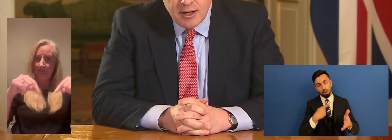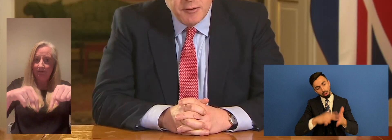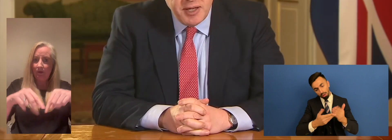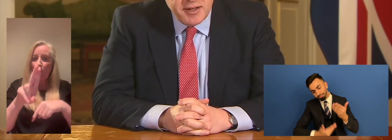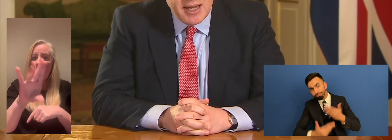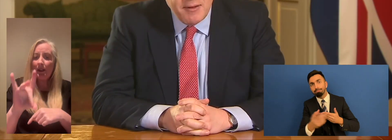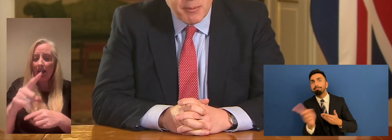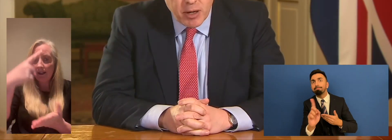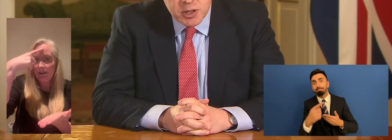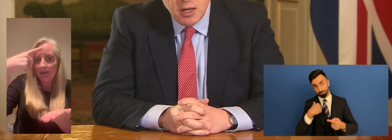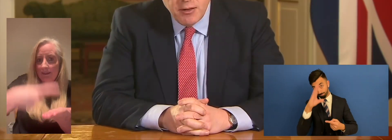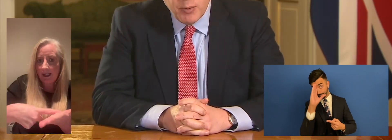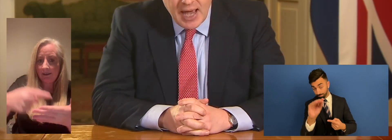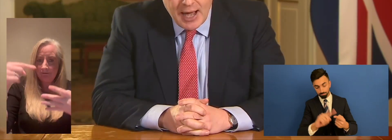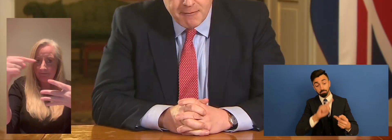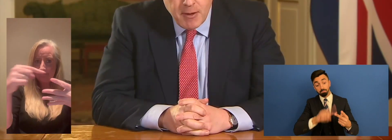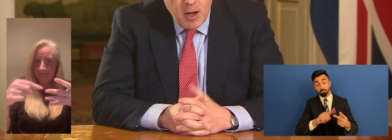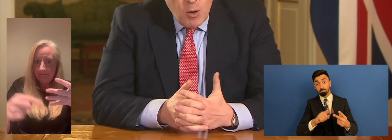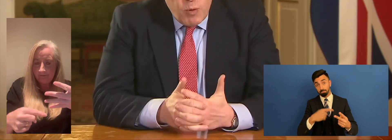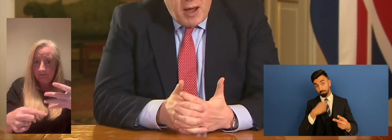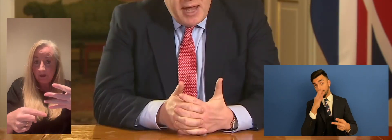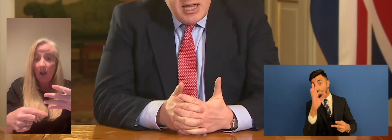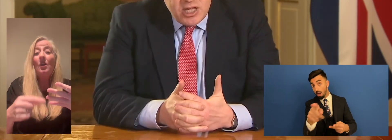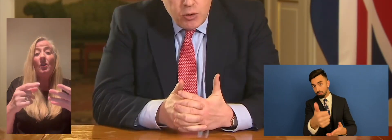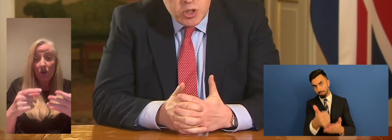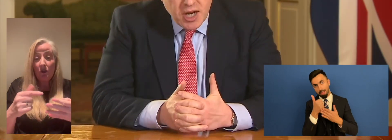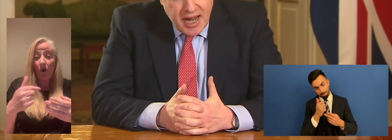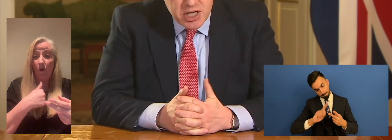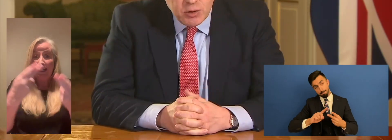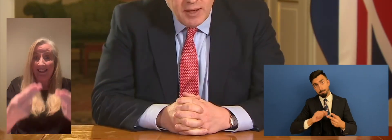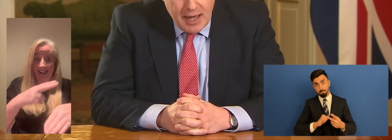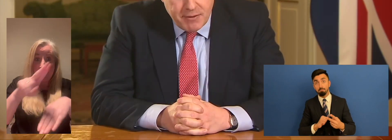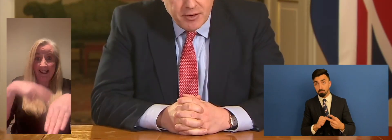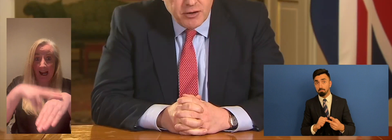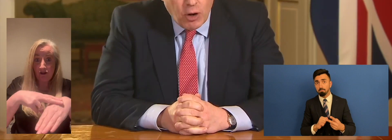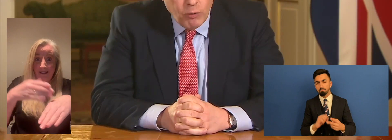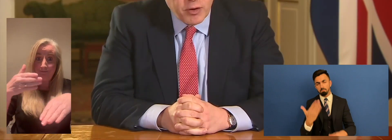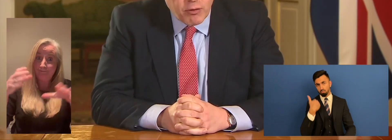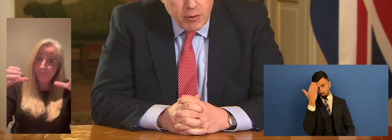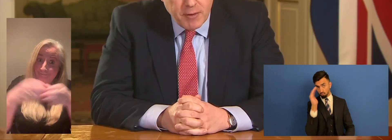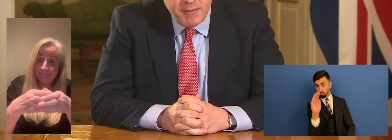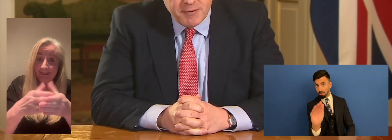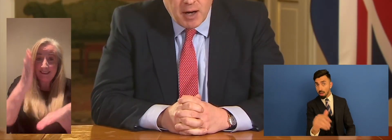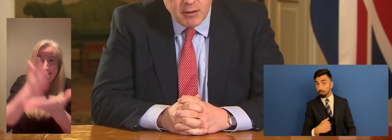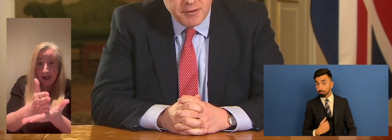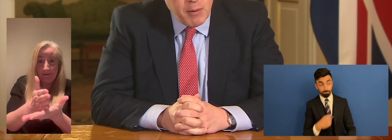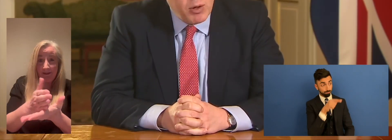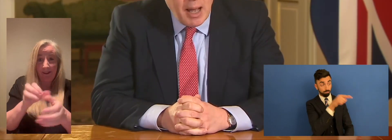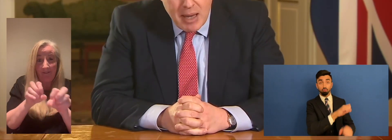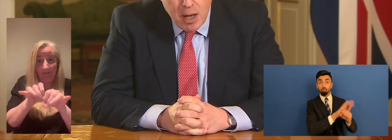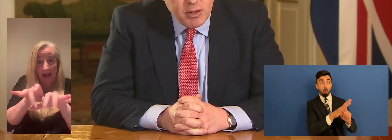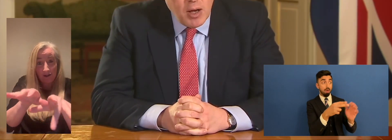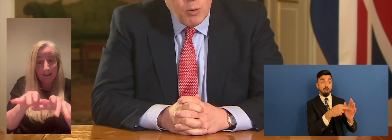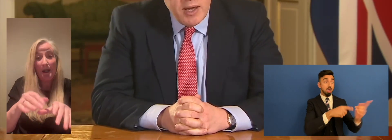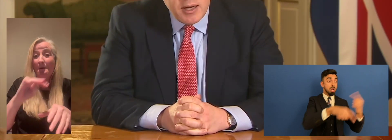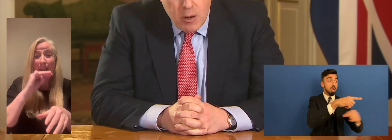UK has been taking the approach that we have. Without a huge national effort to halt the growth of this virus, there will come